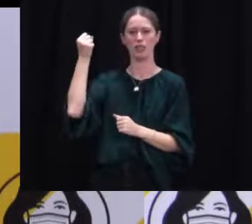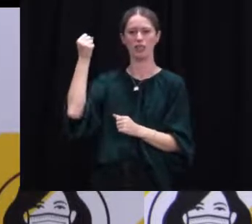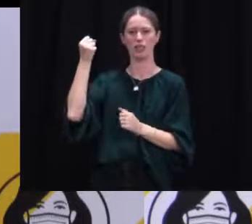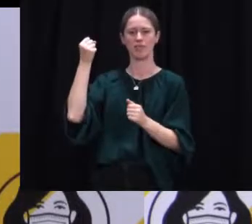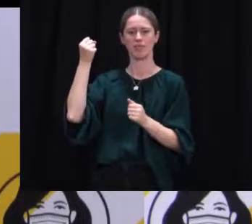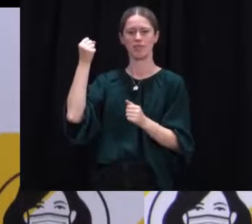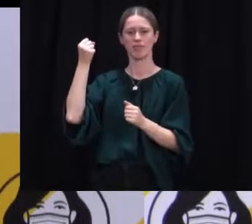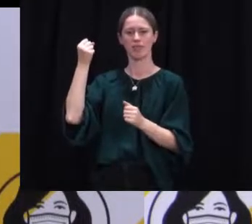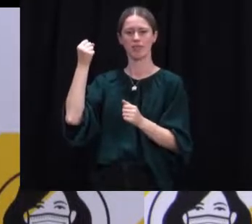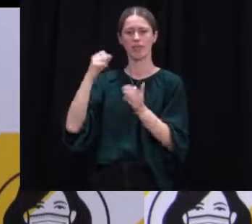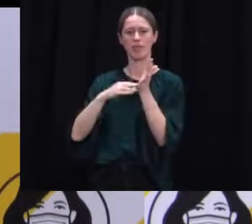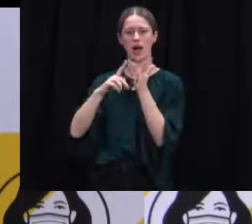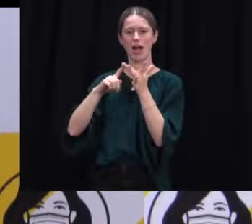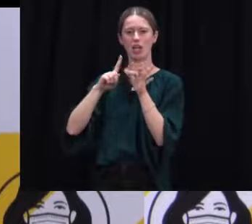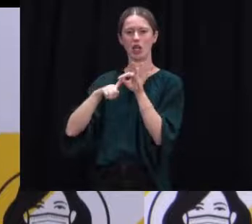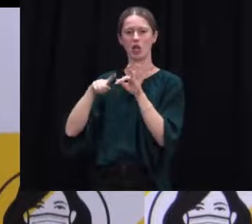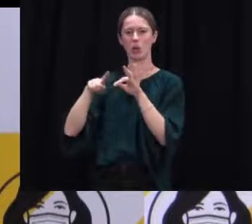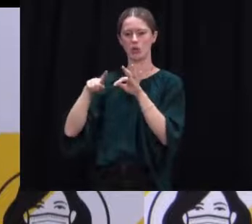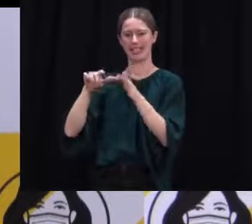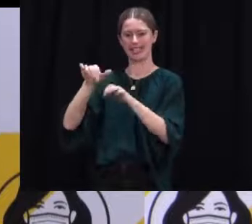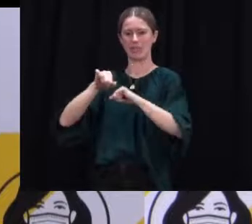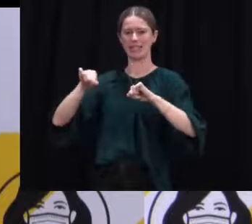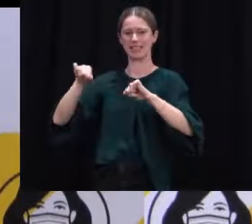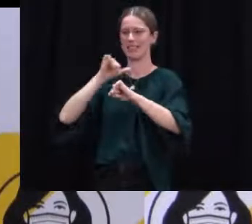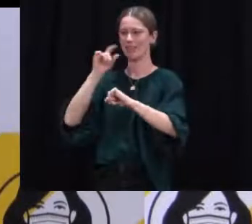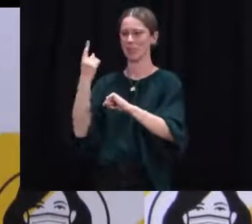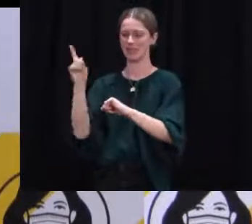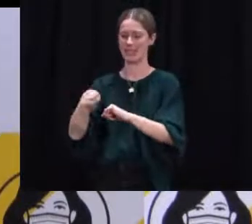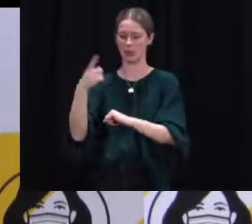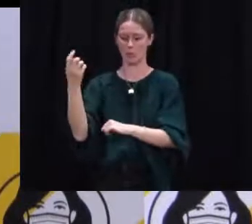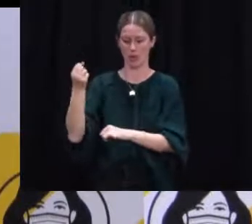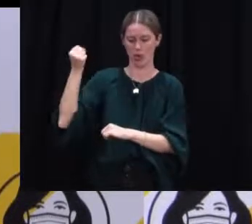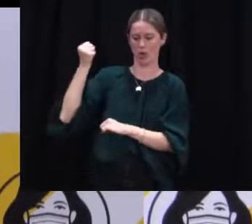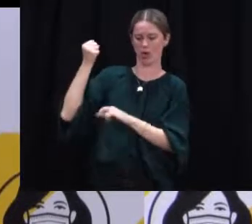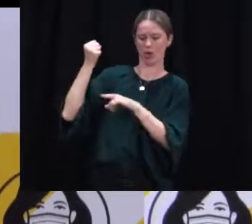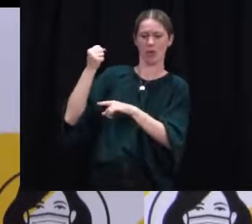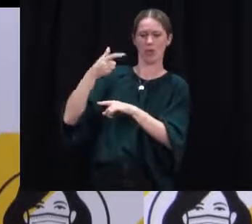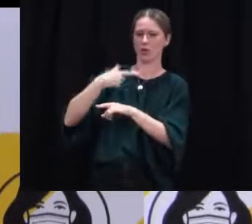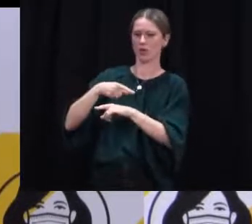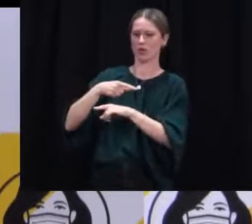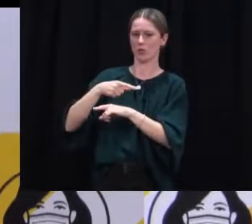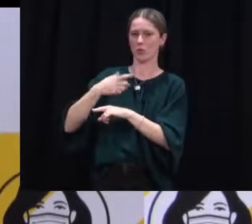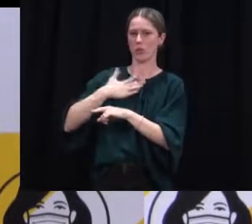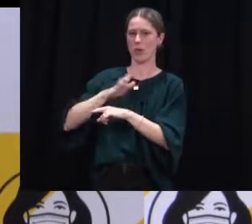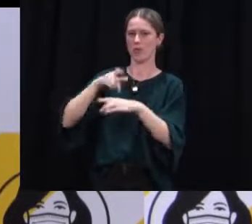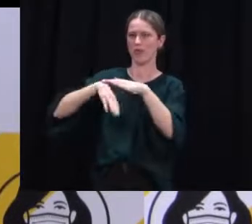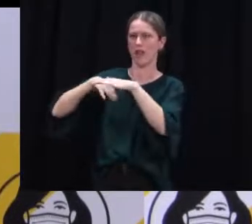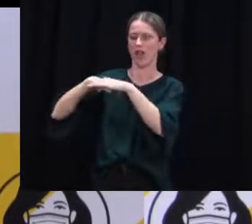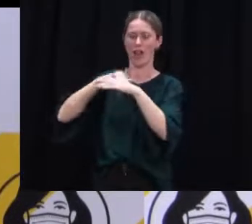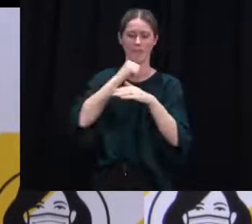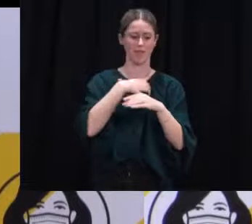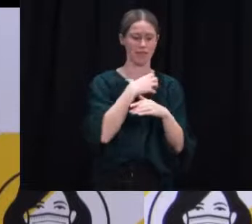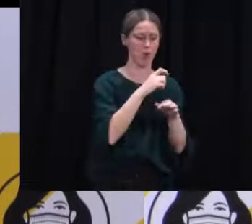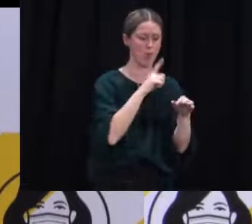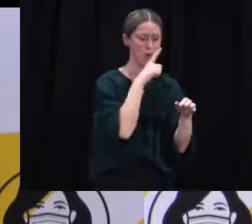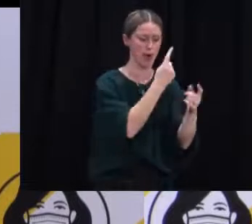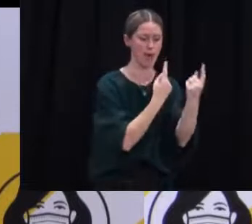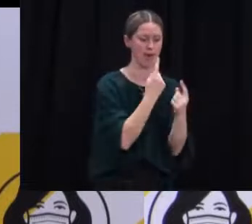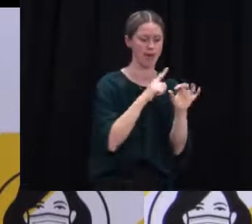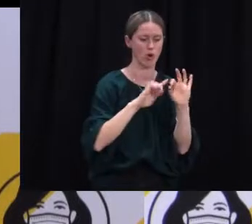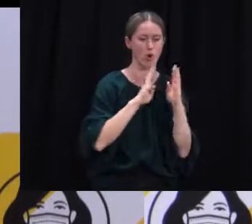that safely. One of the reasons that we're not releasing any further, re-releasing any vouchers from cancellations at the moment is we just want to make